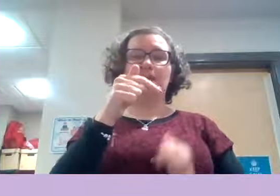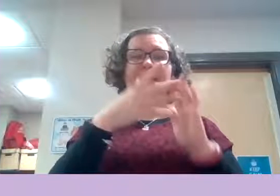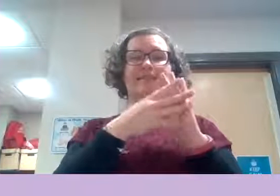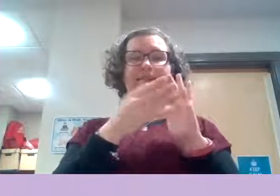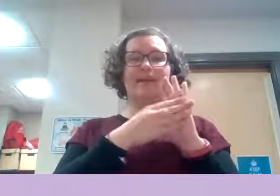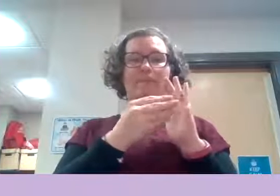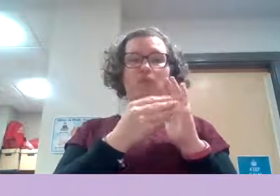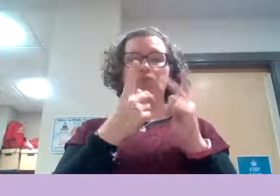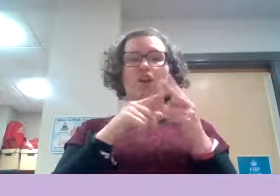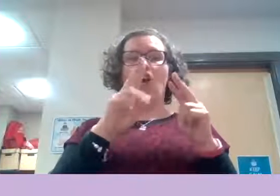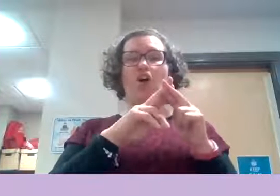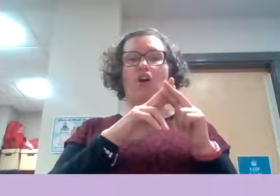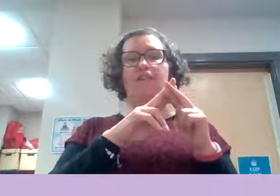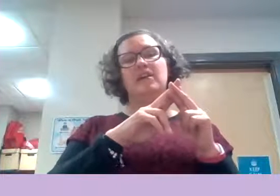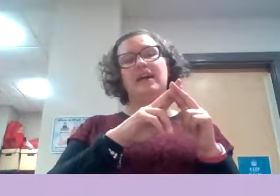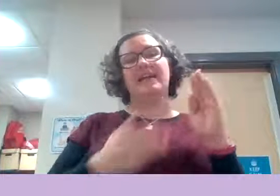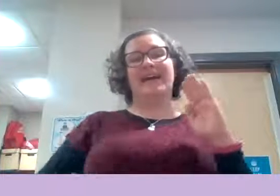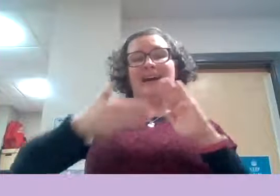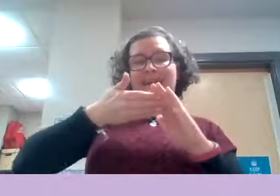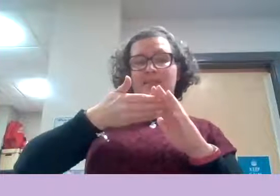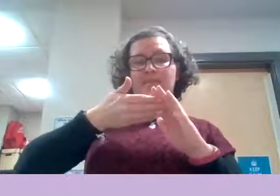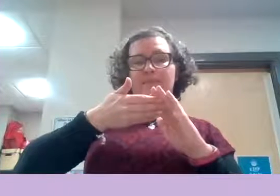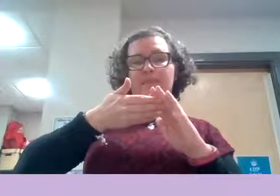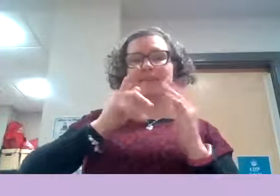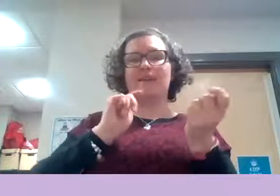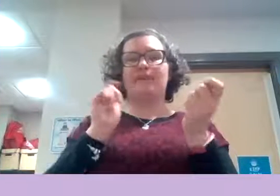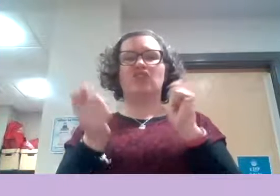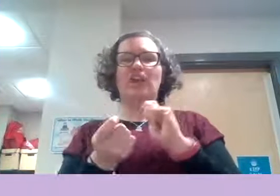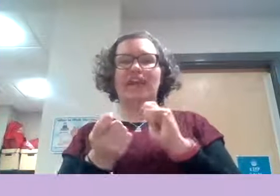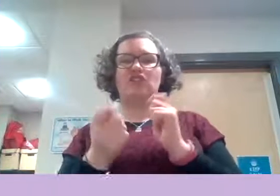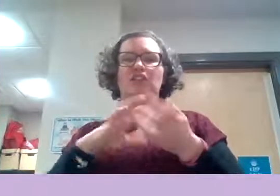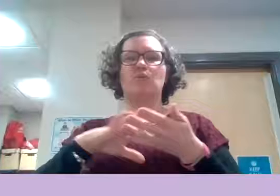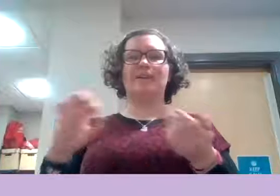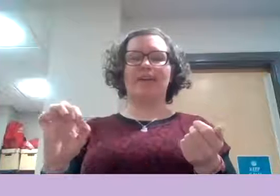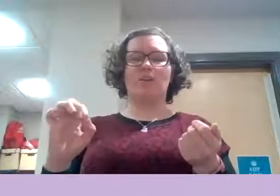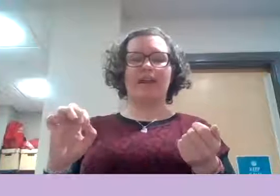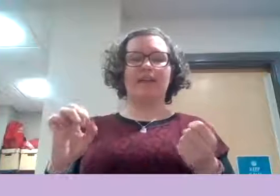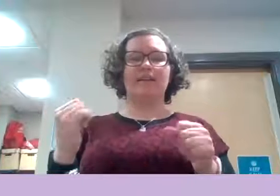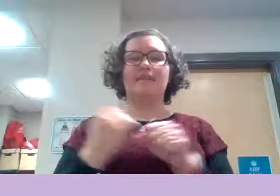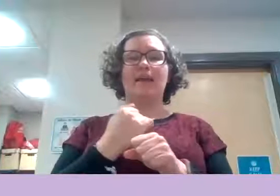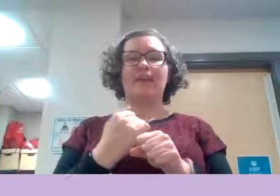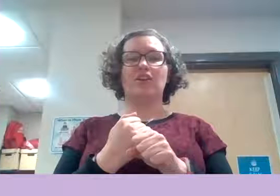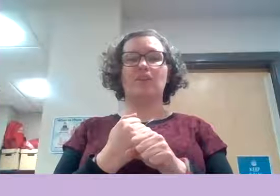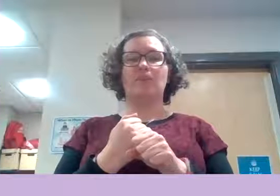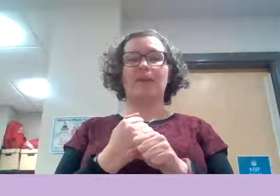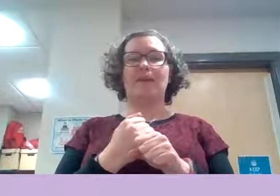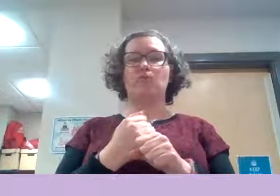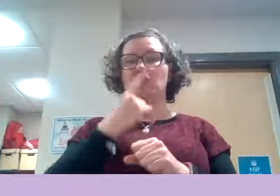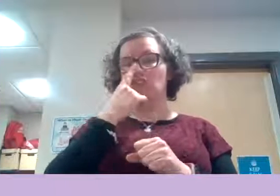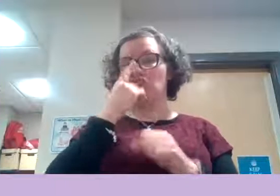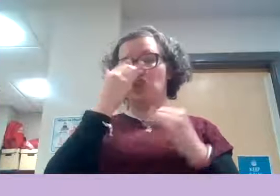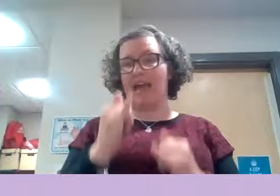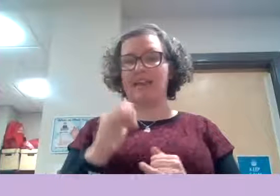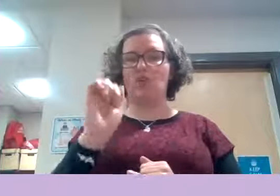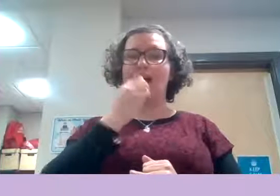below. There's some examples of an add that's then been changed into a takeaway to make you be able